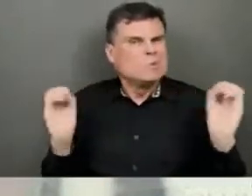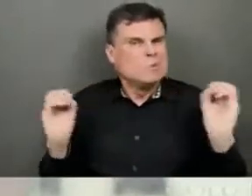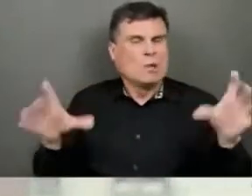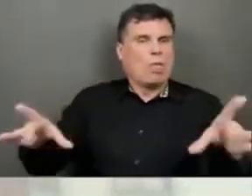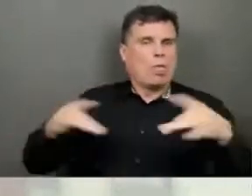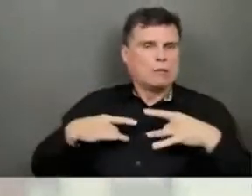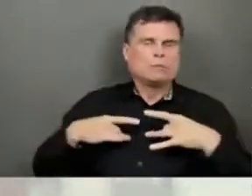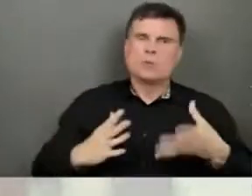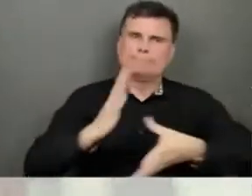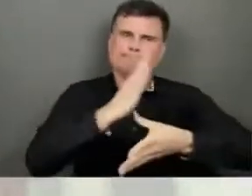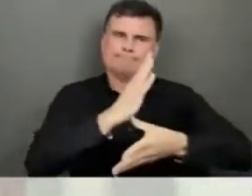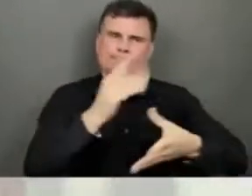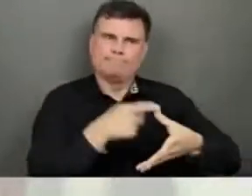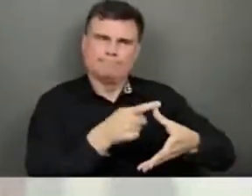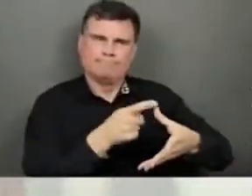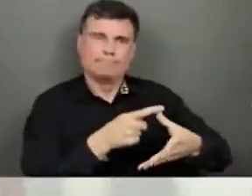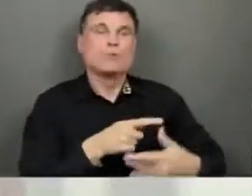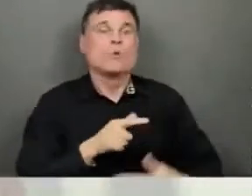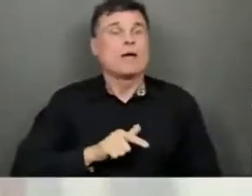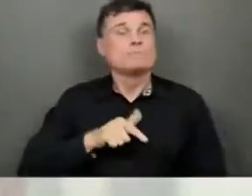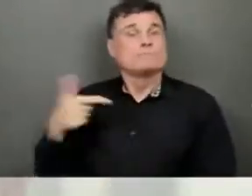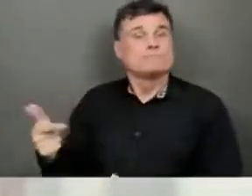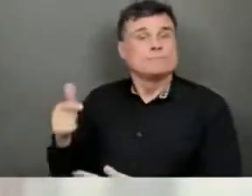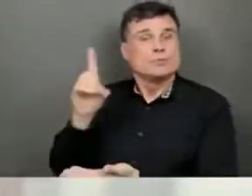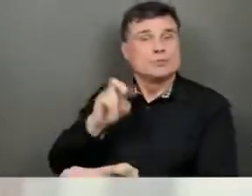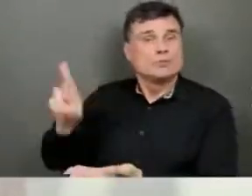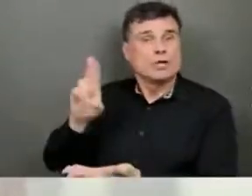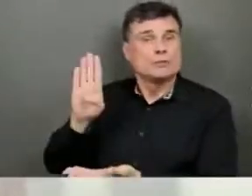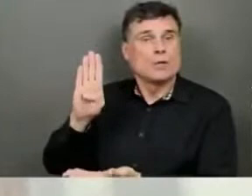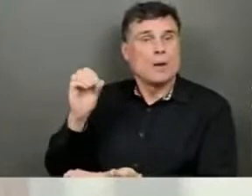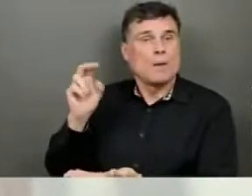Thank you very much, and good afternoon, everybody.